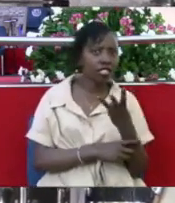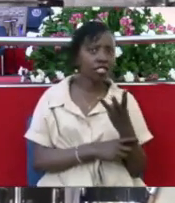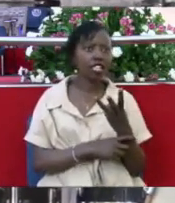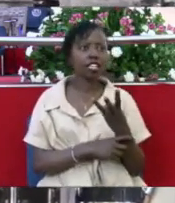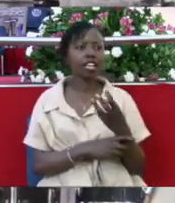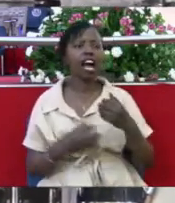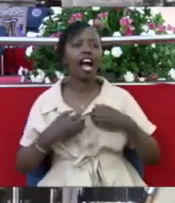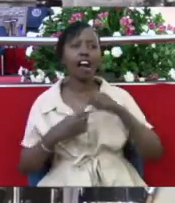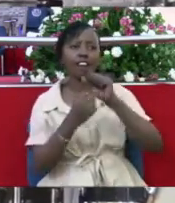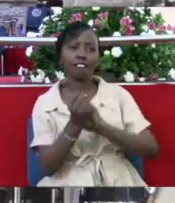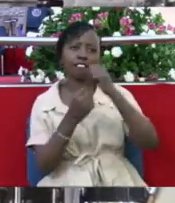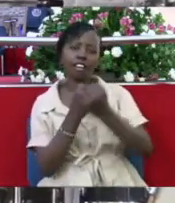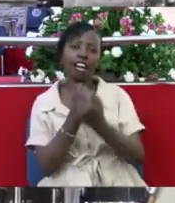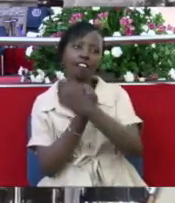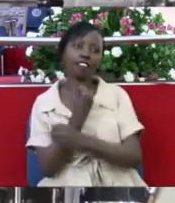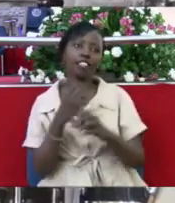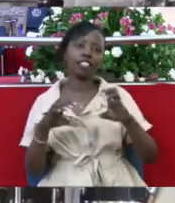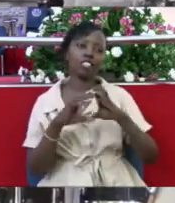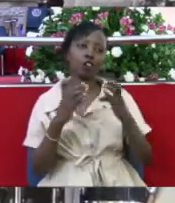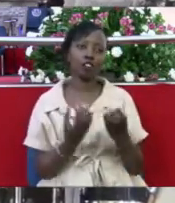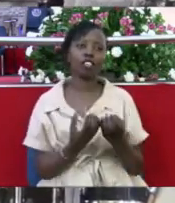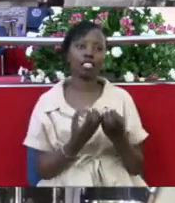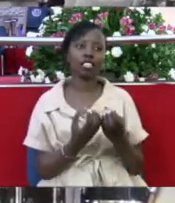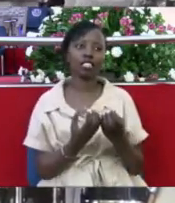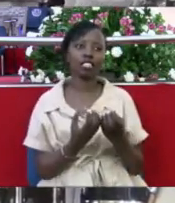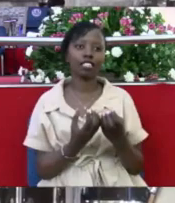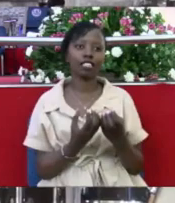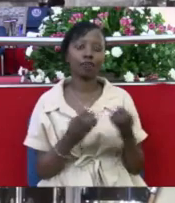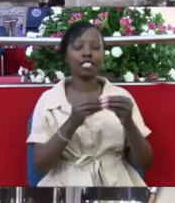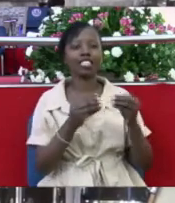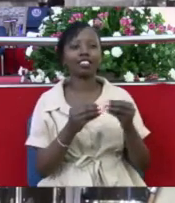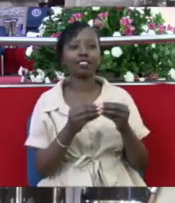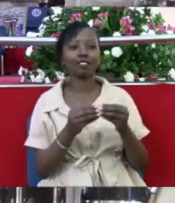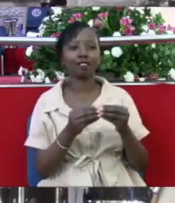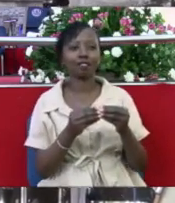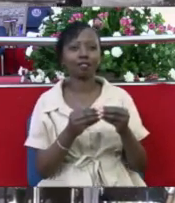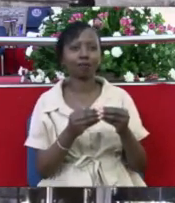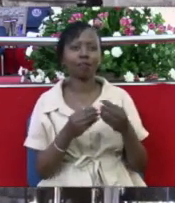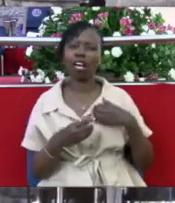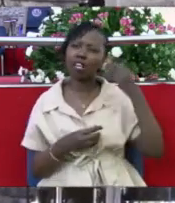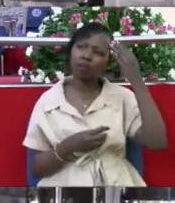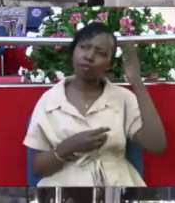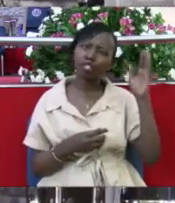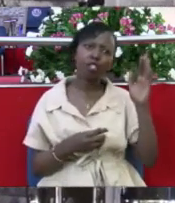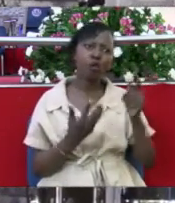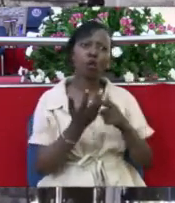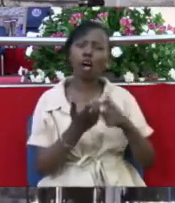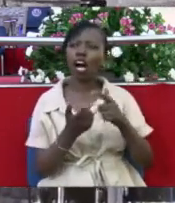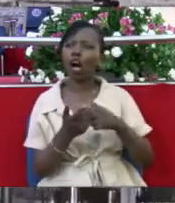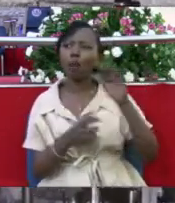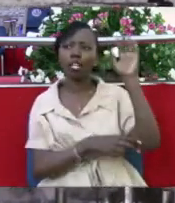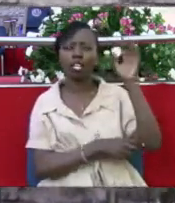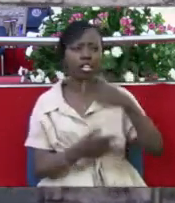the harvest conference. Tumekuwa na kongamano la mavuno ama ile harvest. I don't know how many of us have been able to attend any